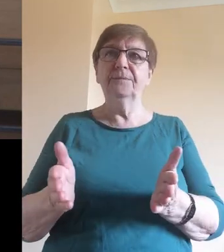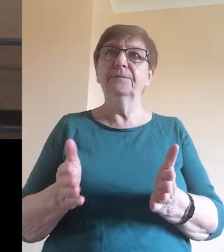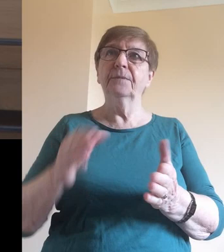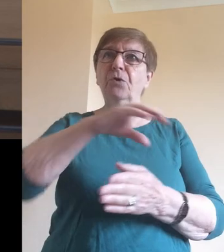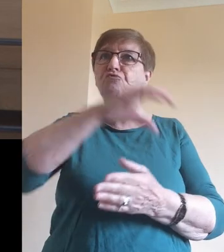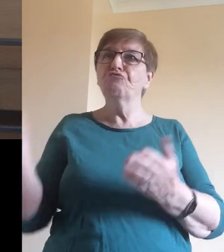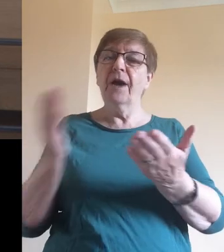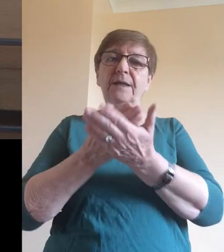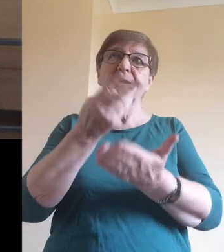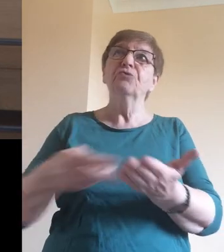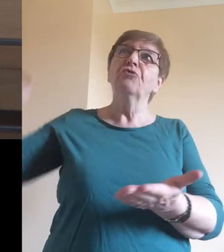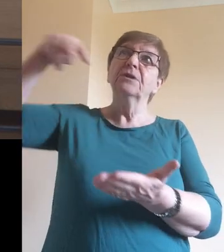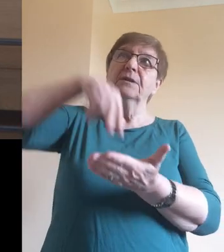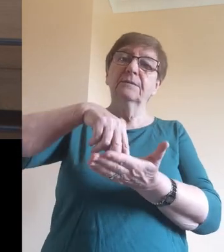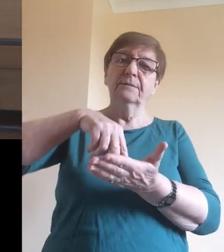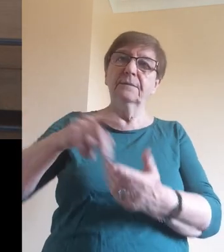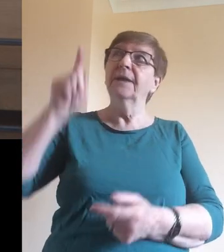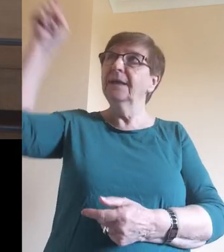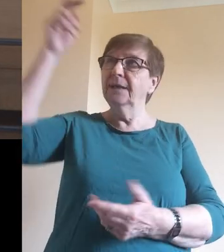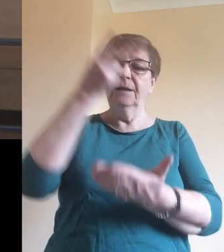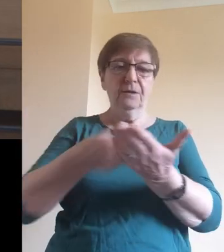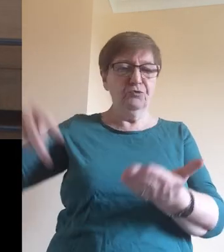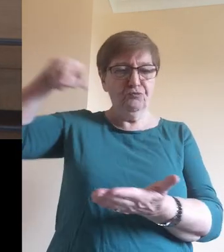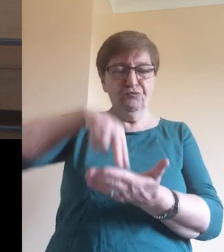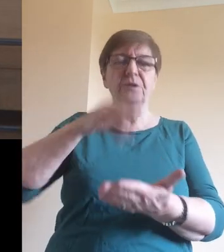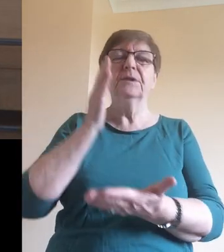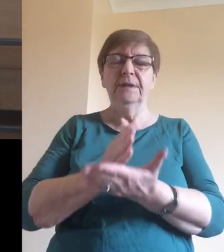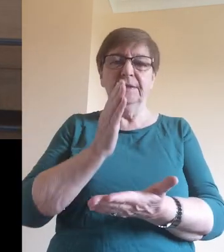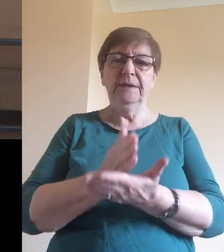Christ is risen. He is risen indeed.